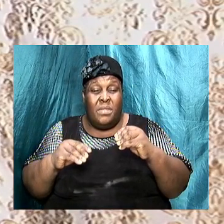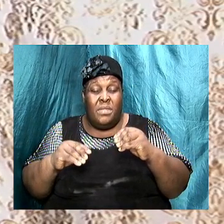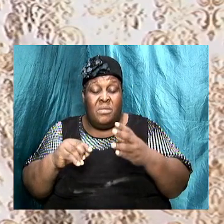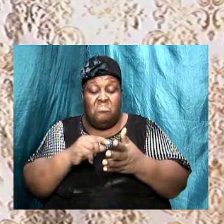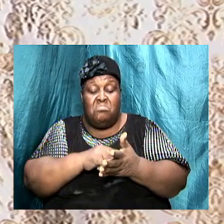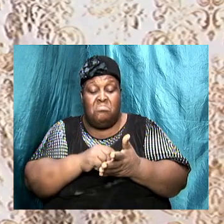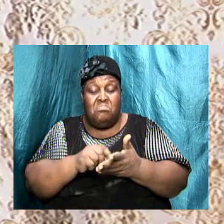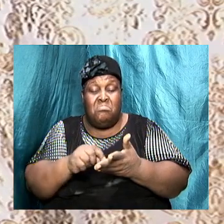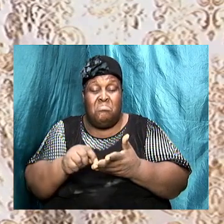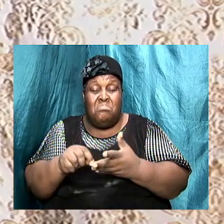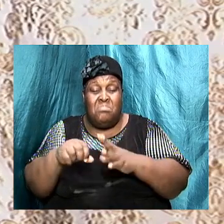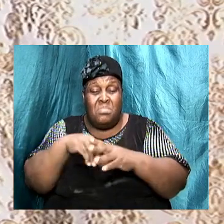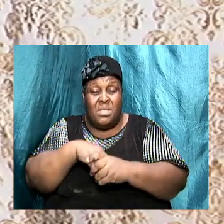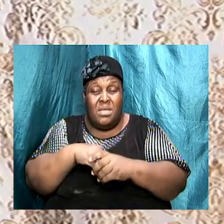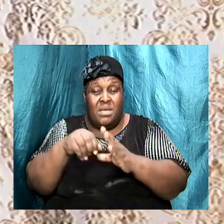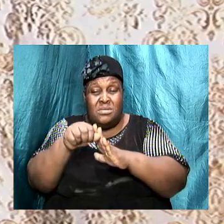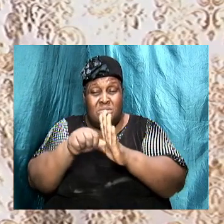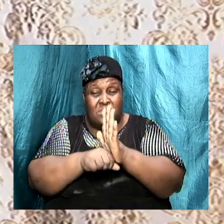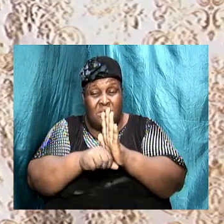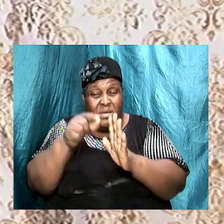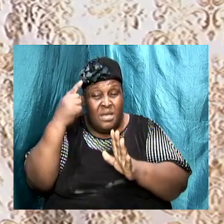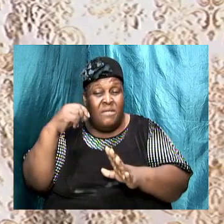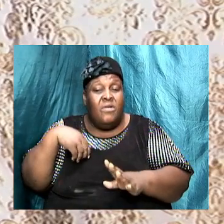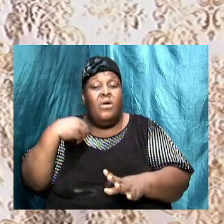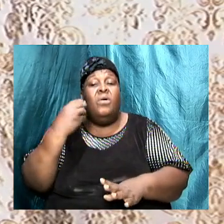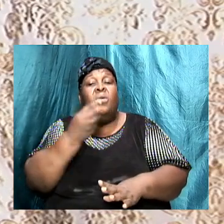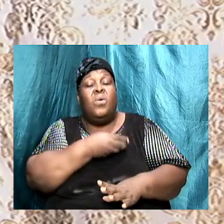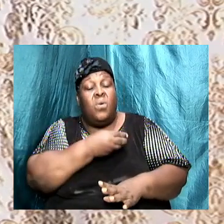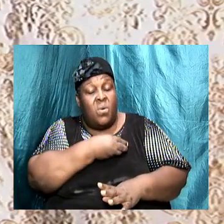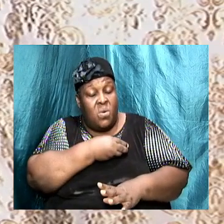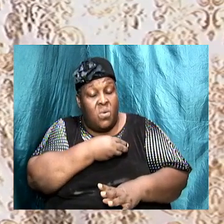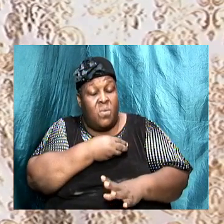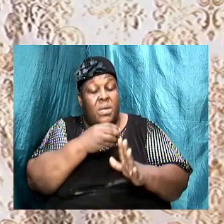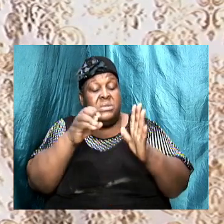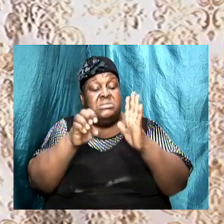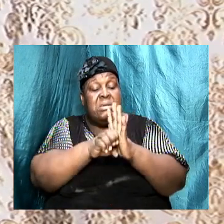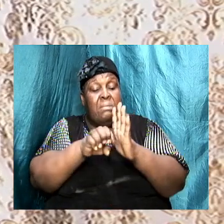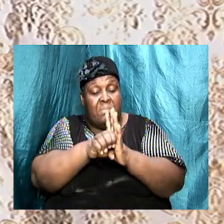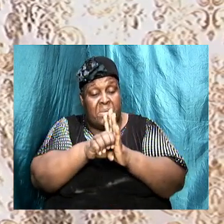written in the scripture for our admonition. These men